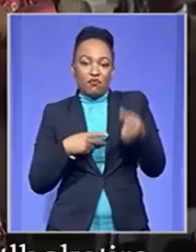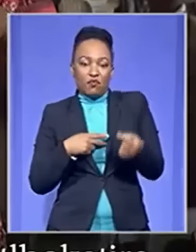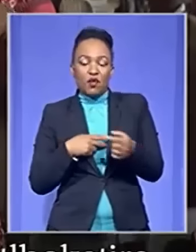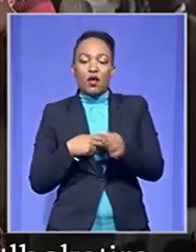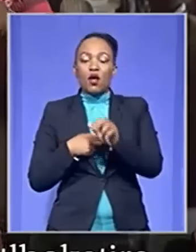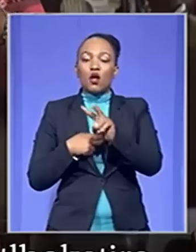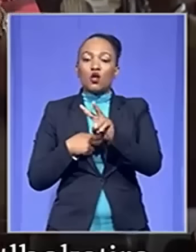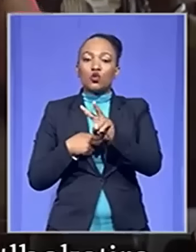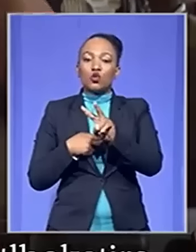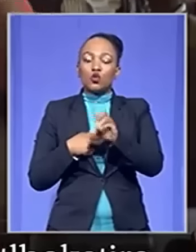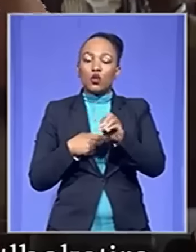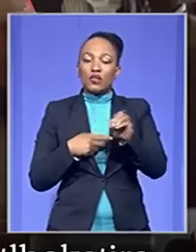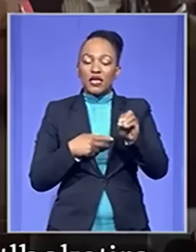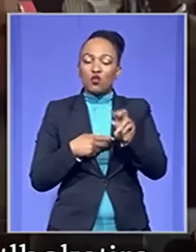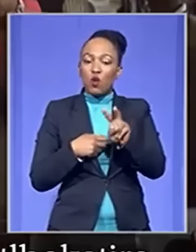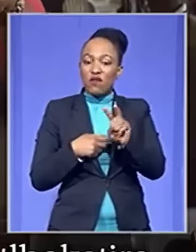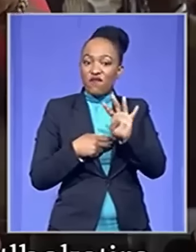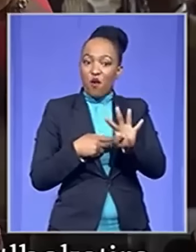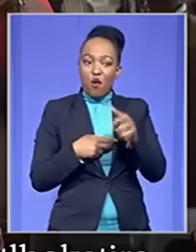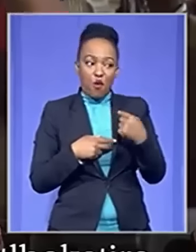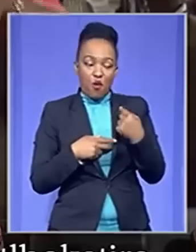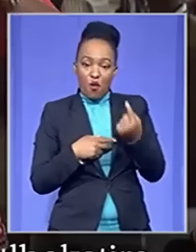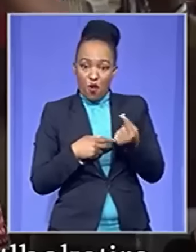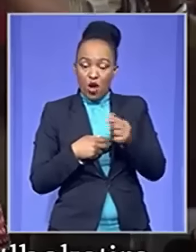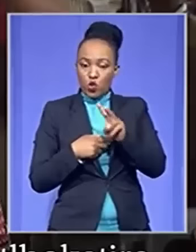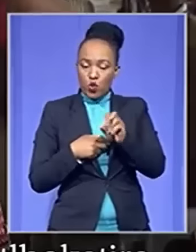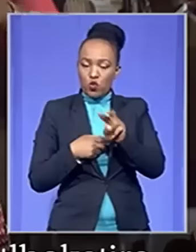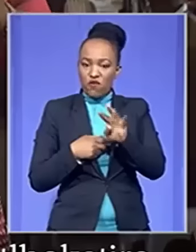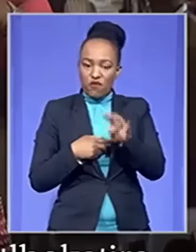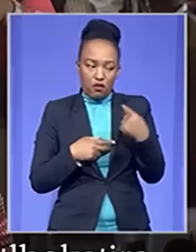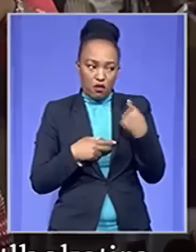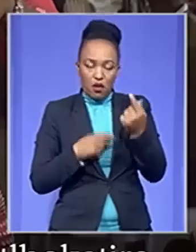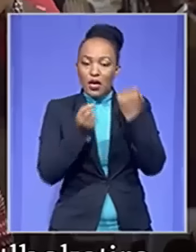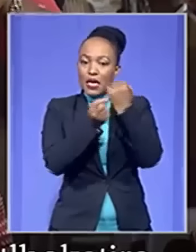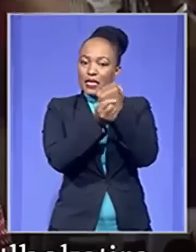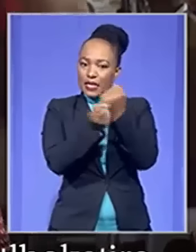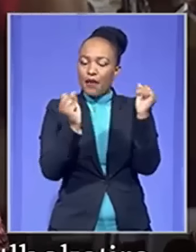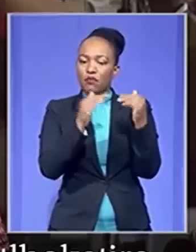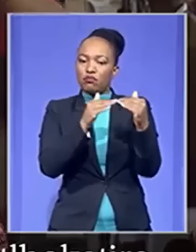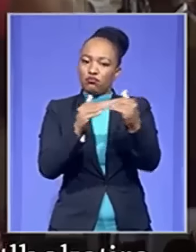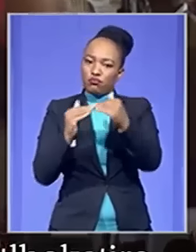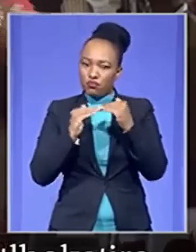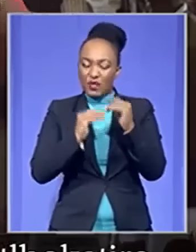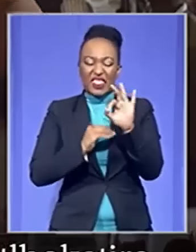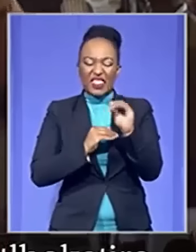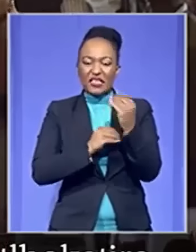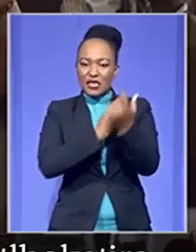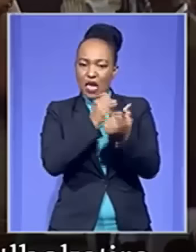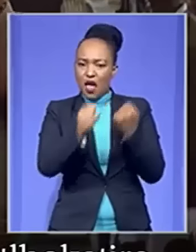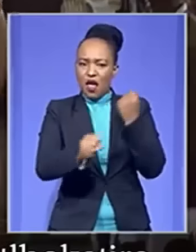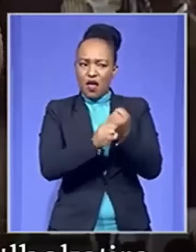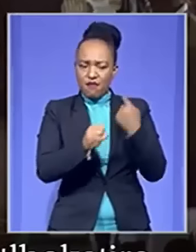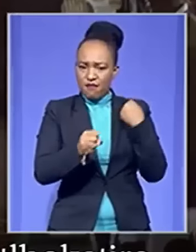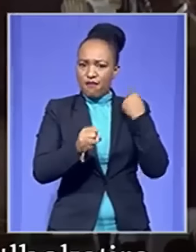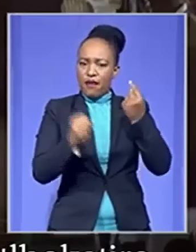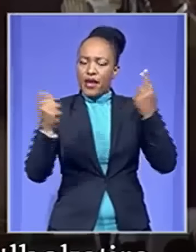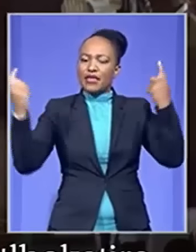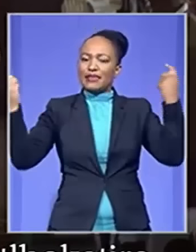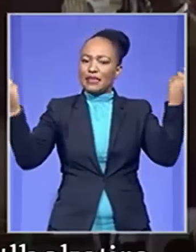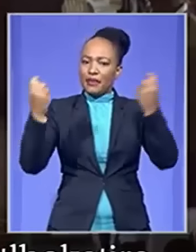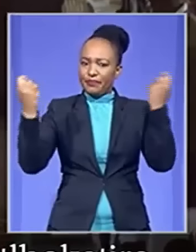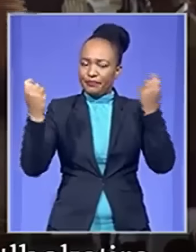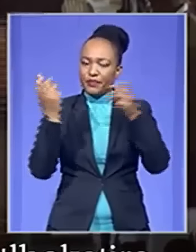2024 just celebrated democracy to 30 years. Part of what the constitution says